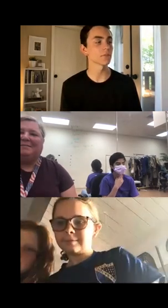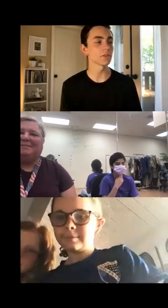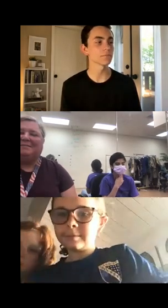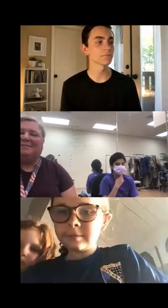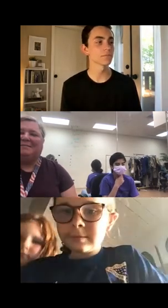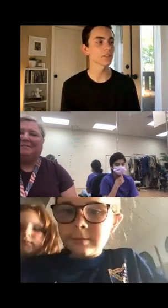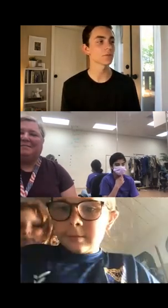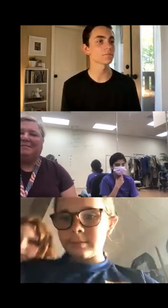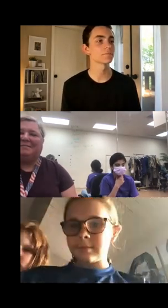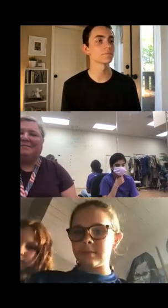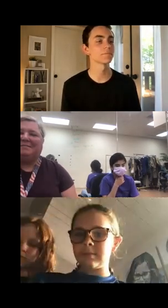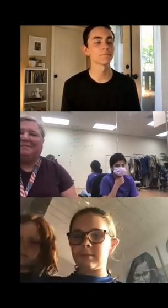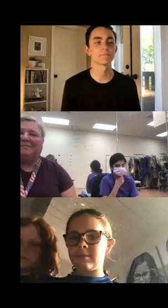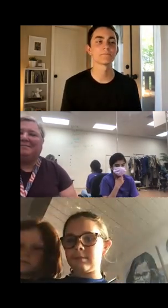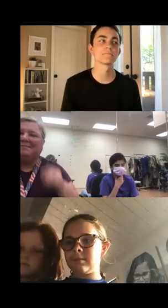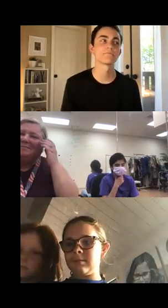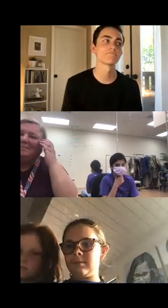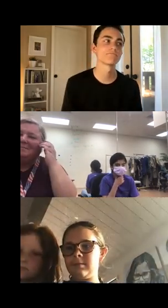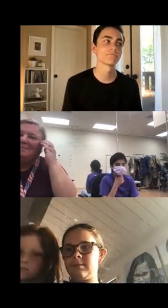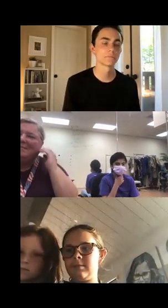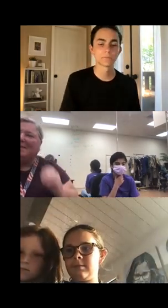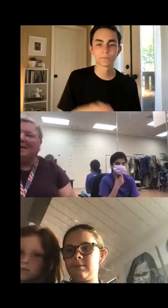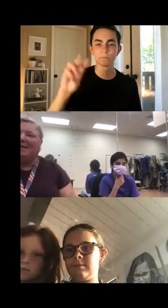All right, next one.